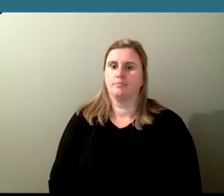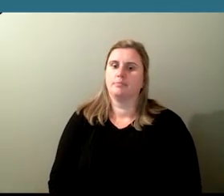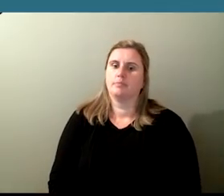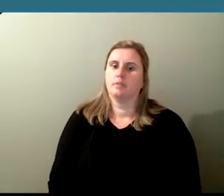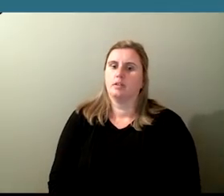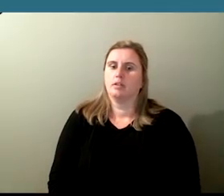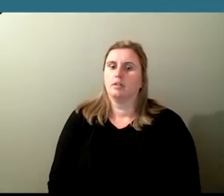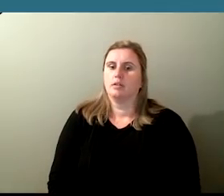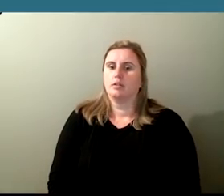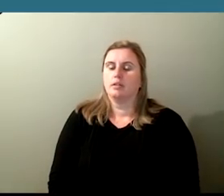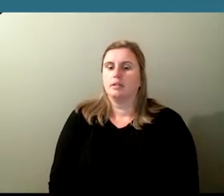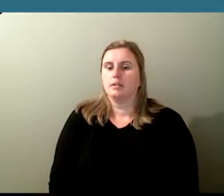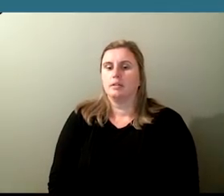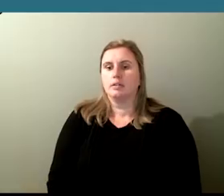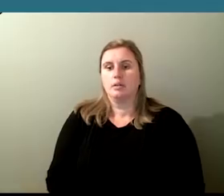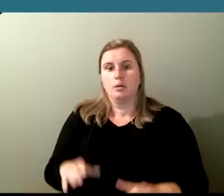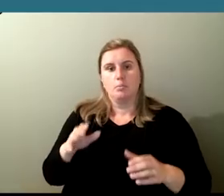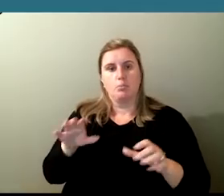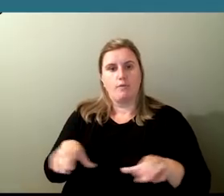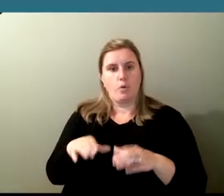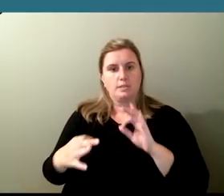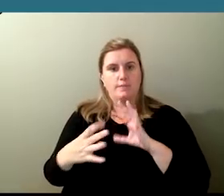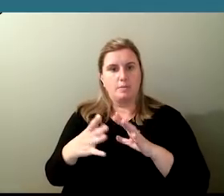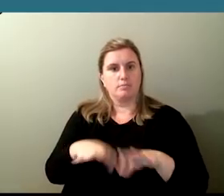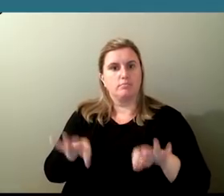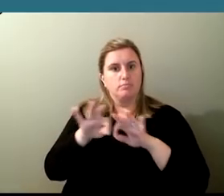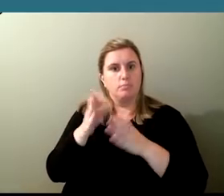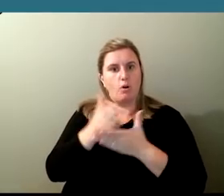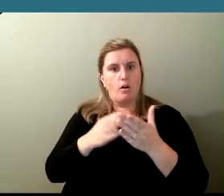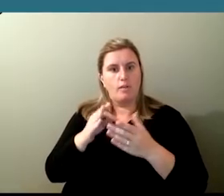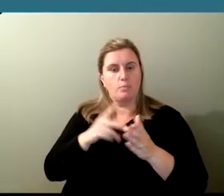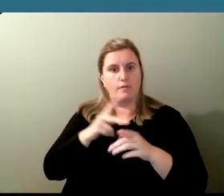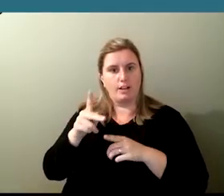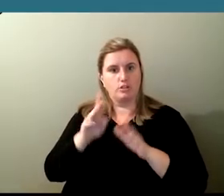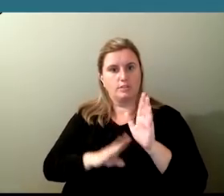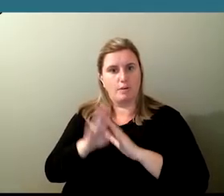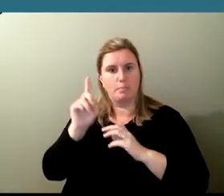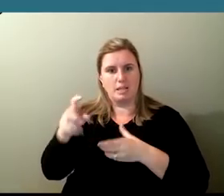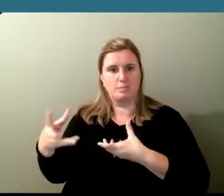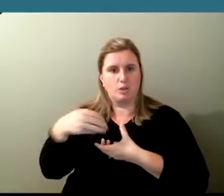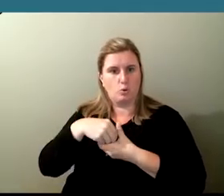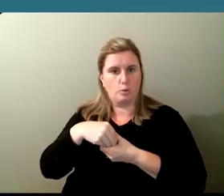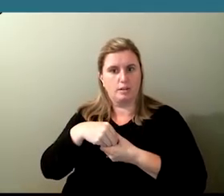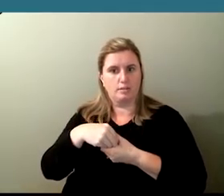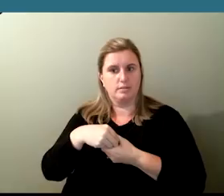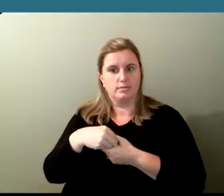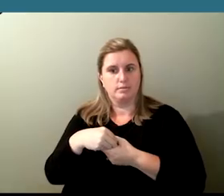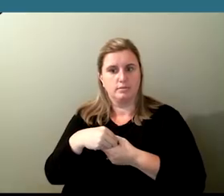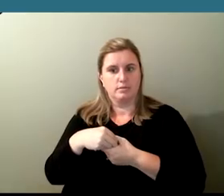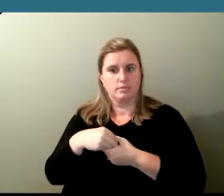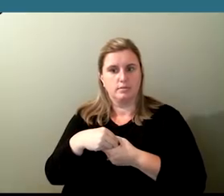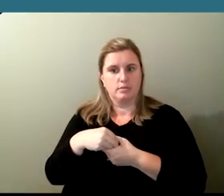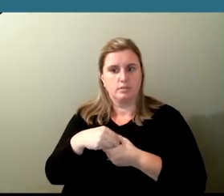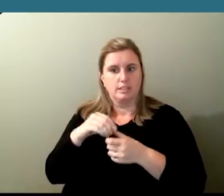Performance feedback, of course, being a critical component in professional development, which must be included in